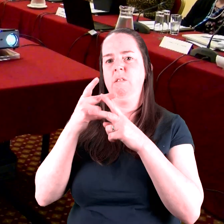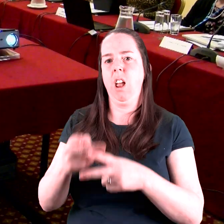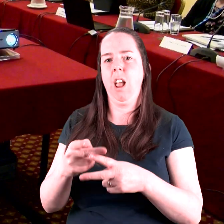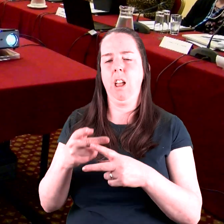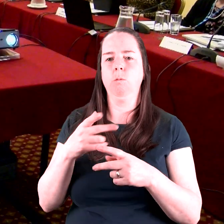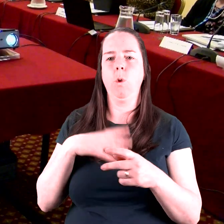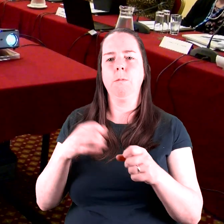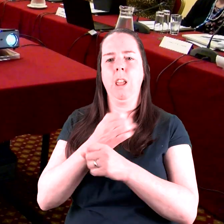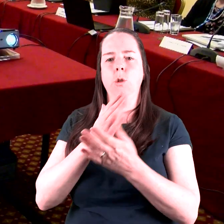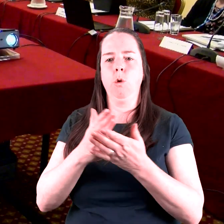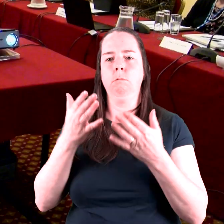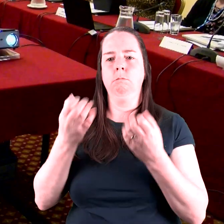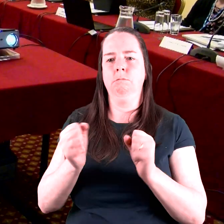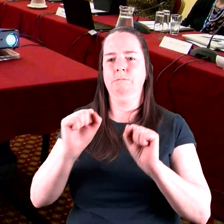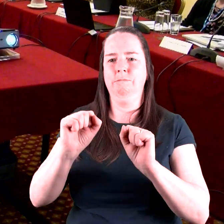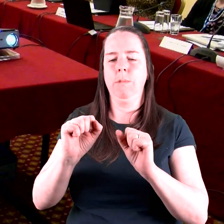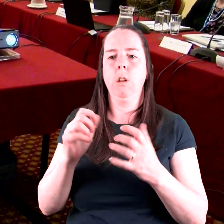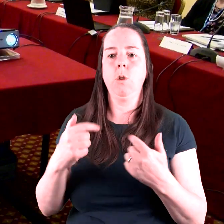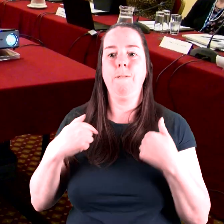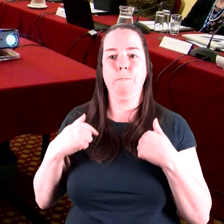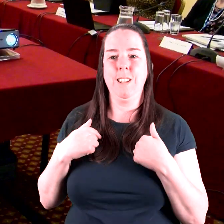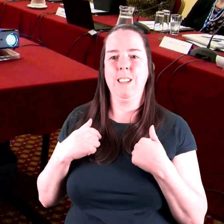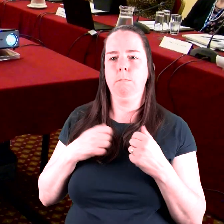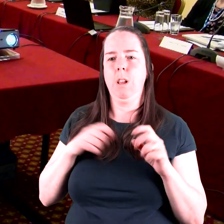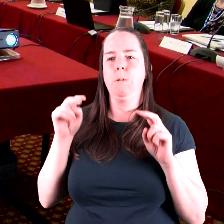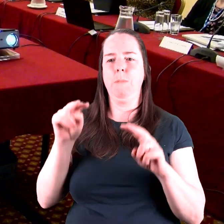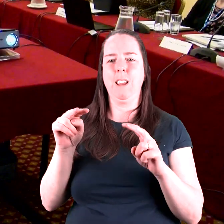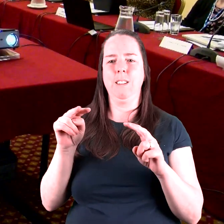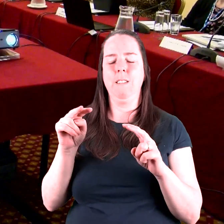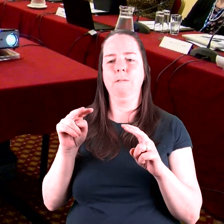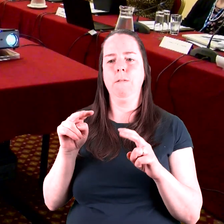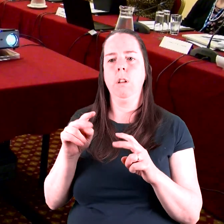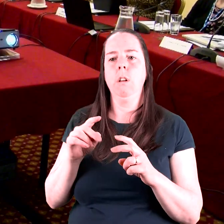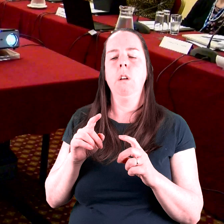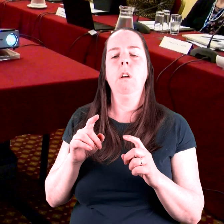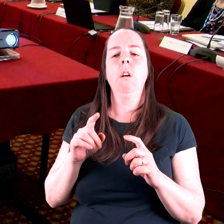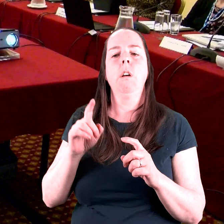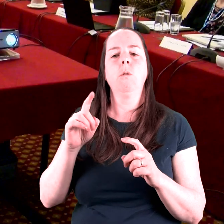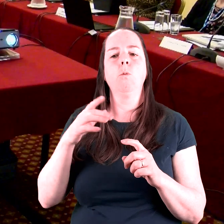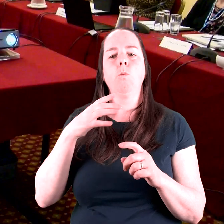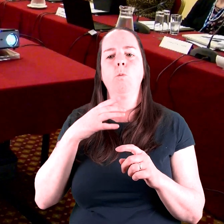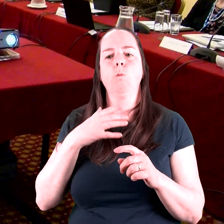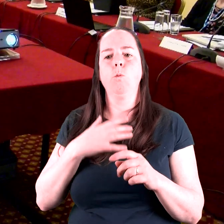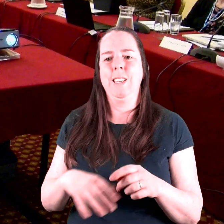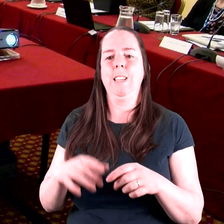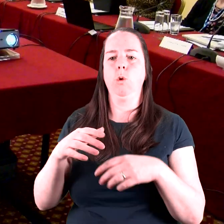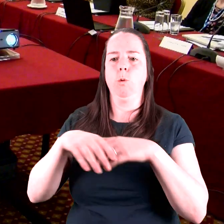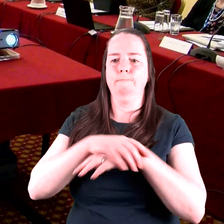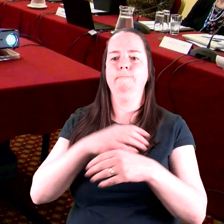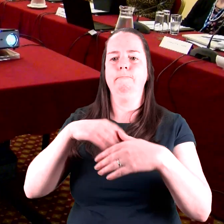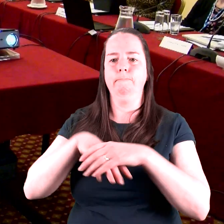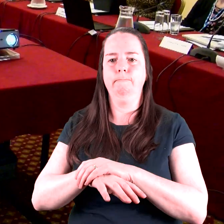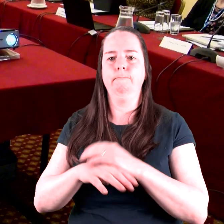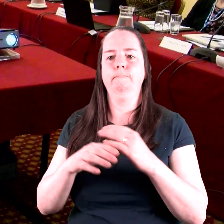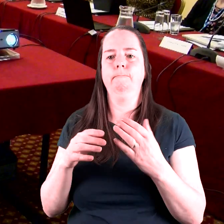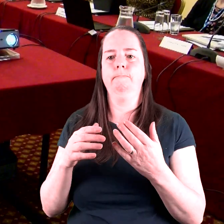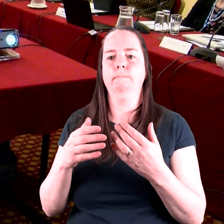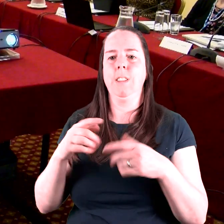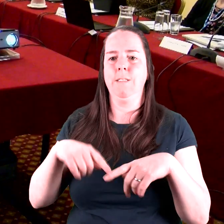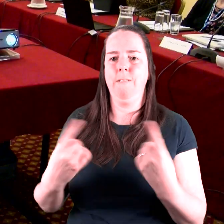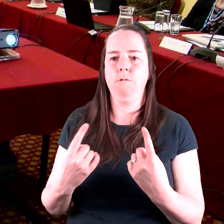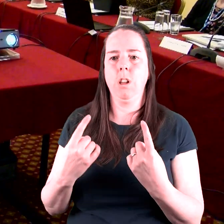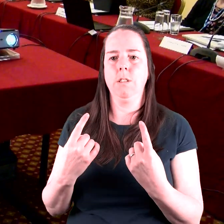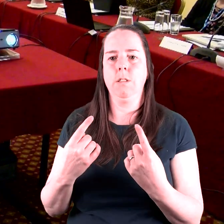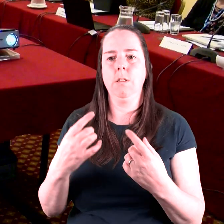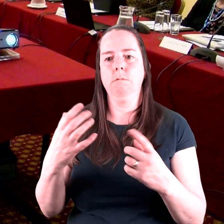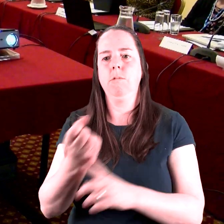from a public health perspective, and I'm not speaking on behalf of public health obviously, is where we really need to be making a difference, because